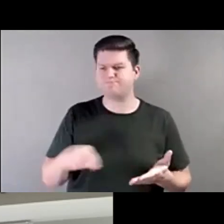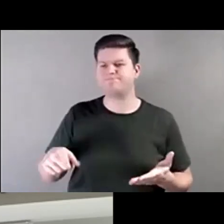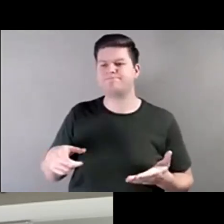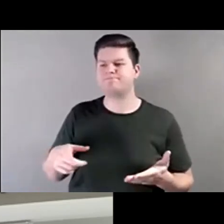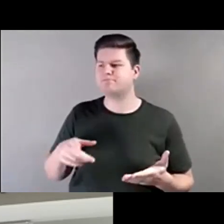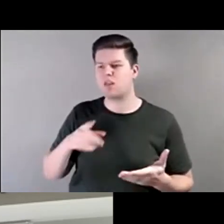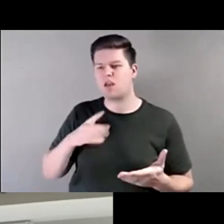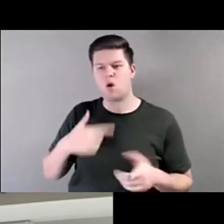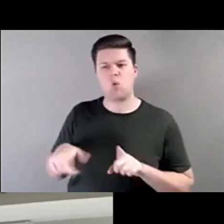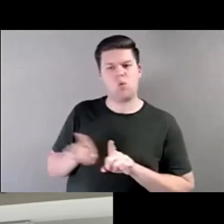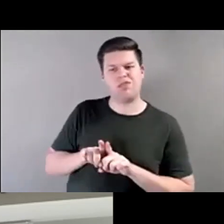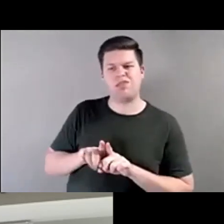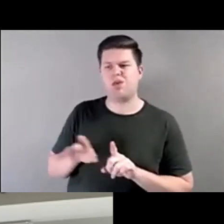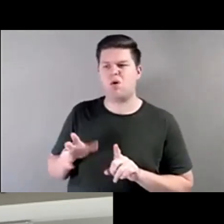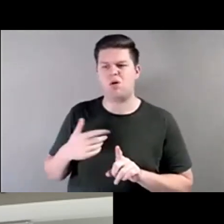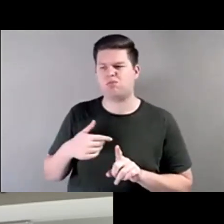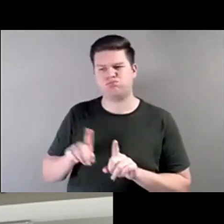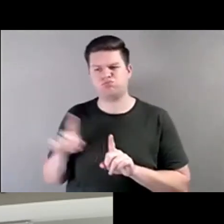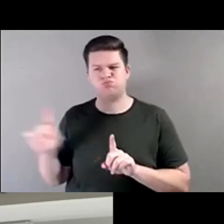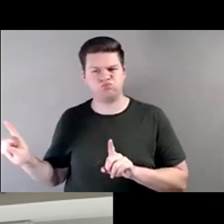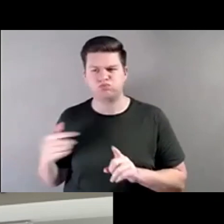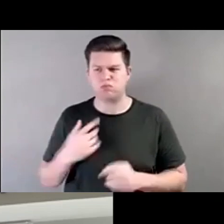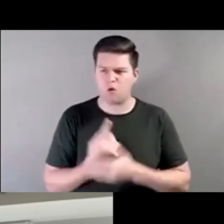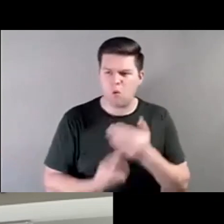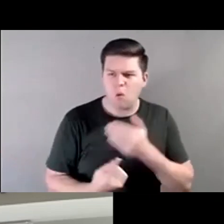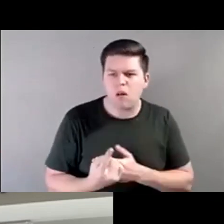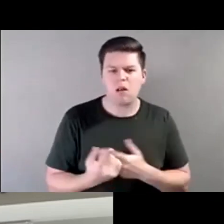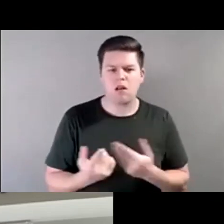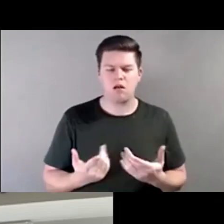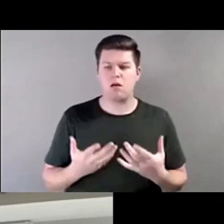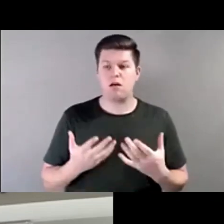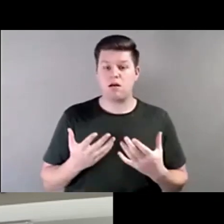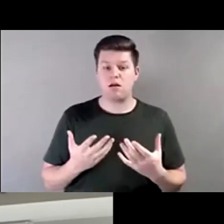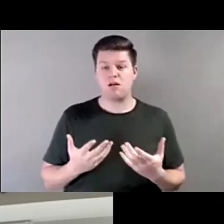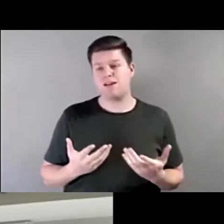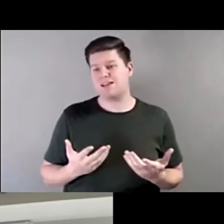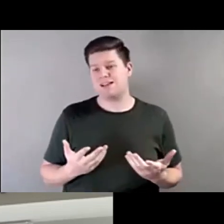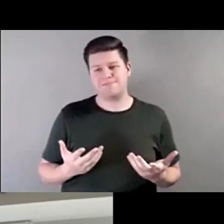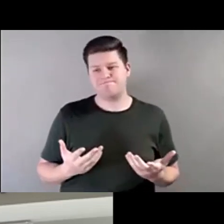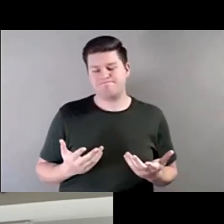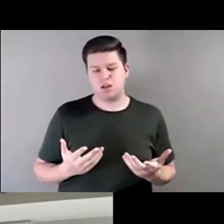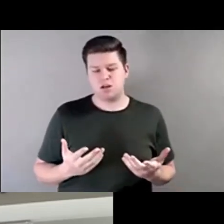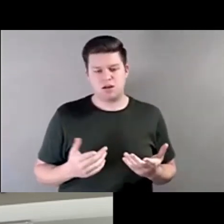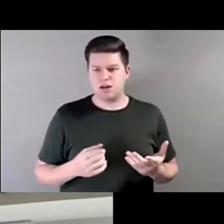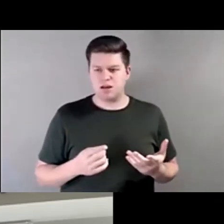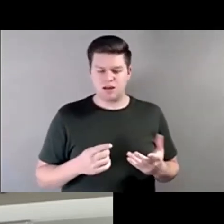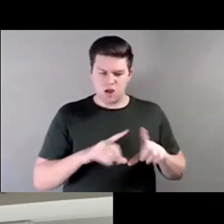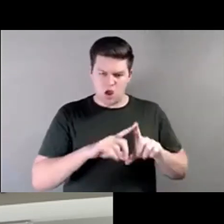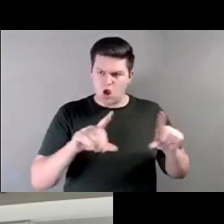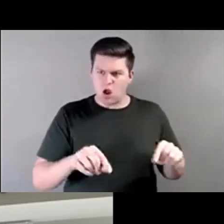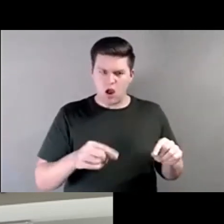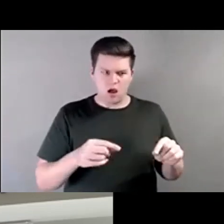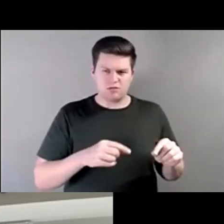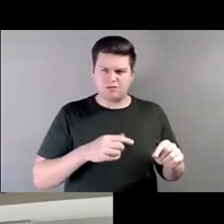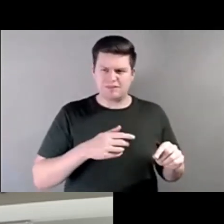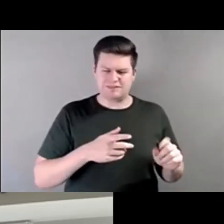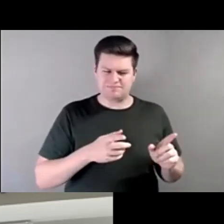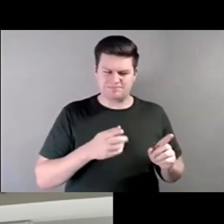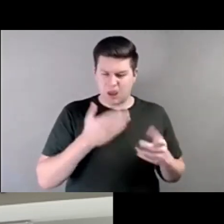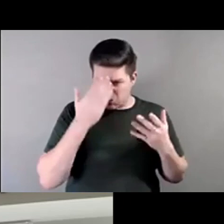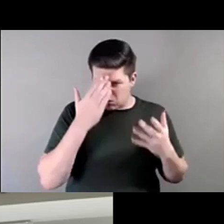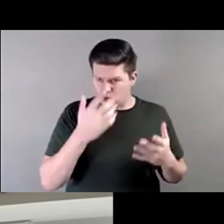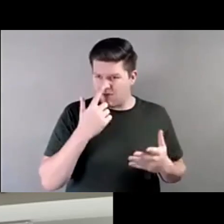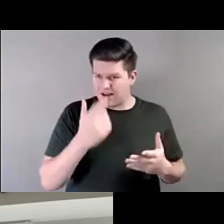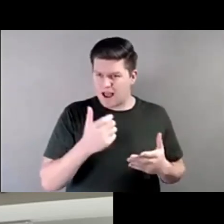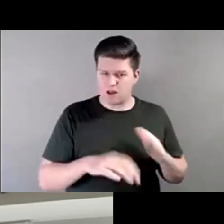got the local authority logo on it. I personally am not sure how much space there would be in that card to put any other